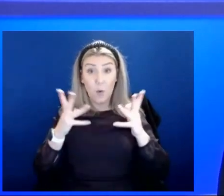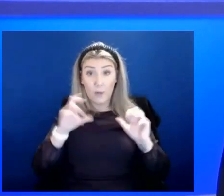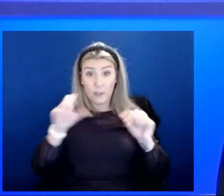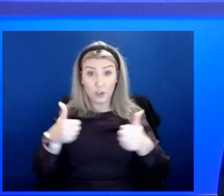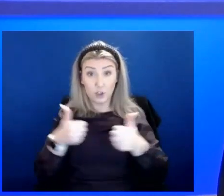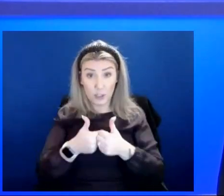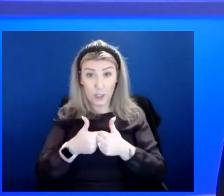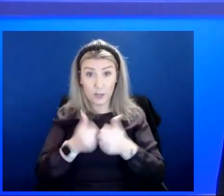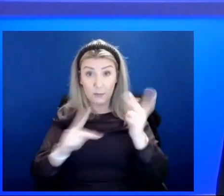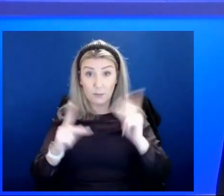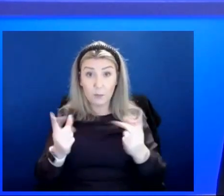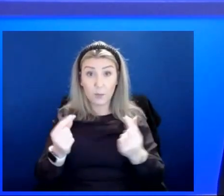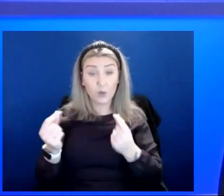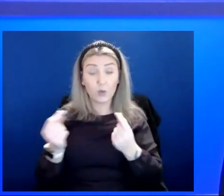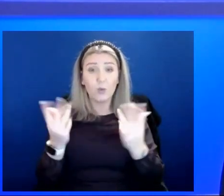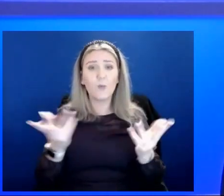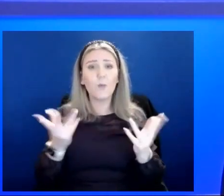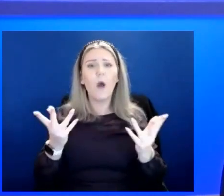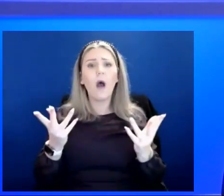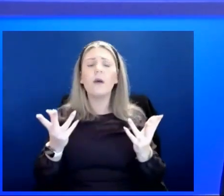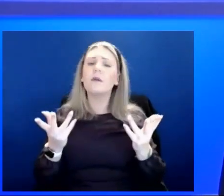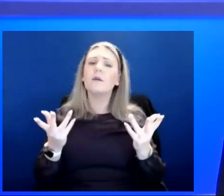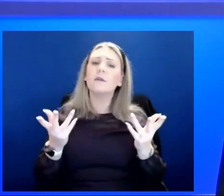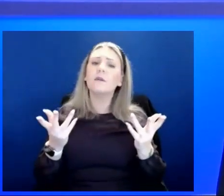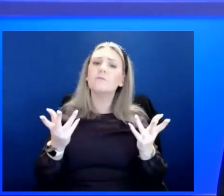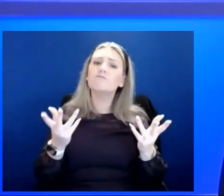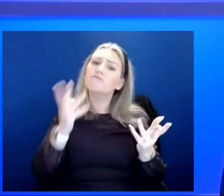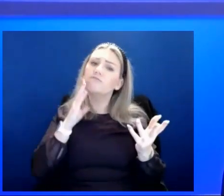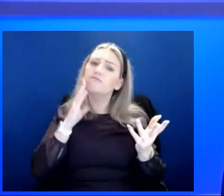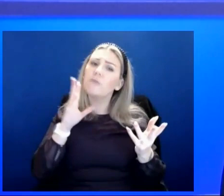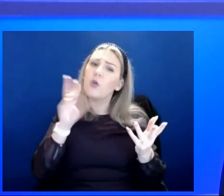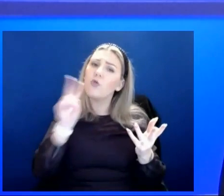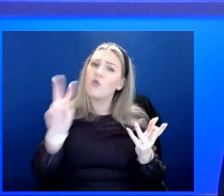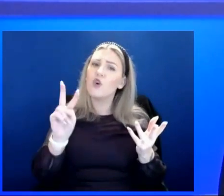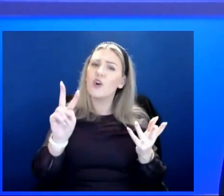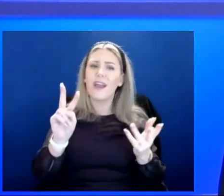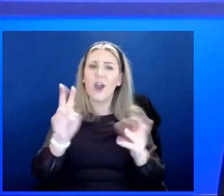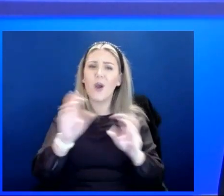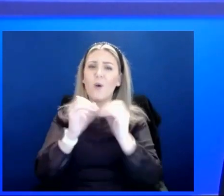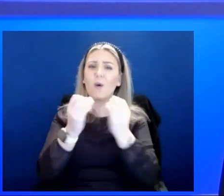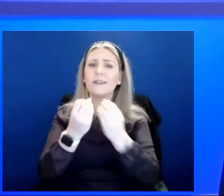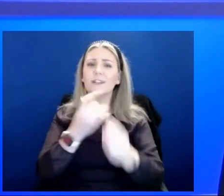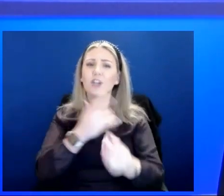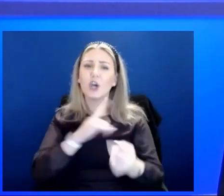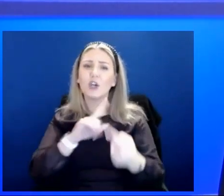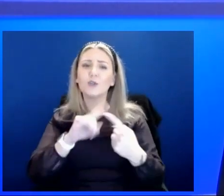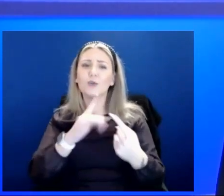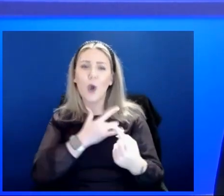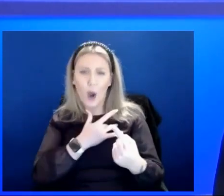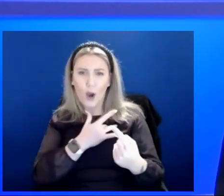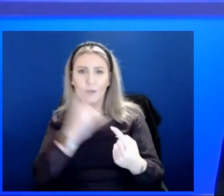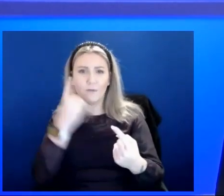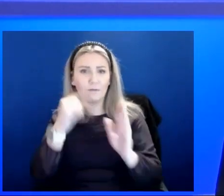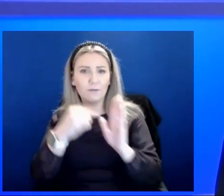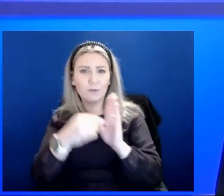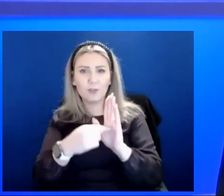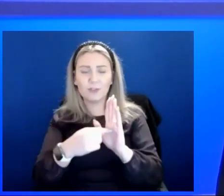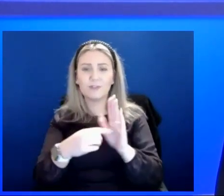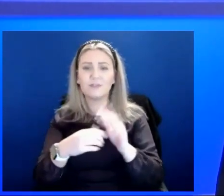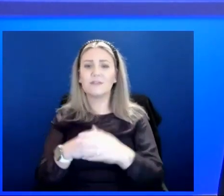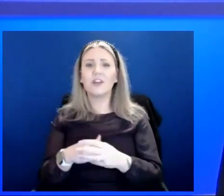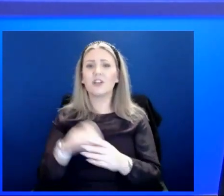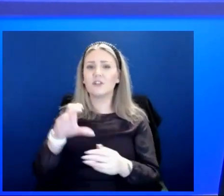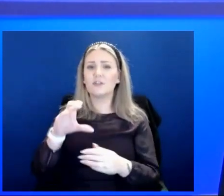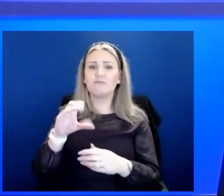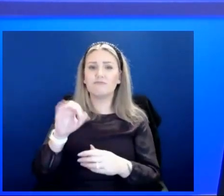to look to organizations like Heart to Heart, to look at Chef Andres, who's an amazing man